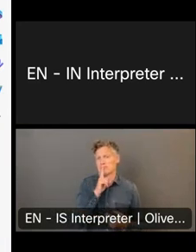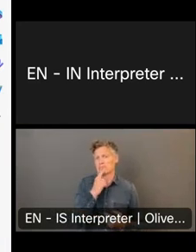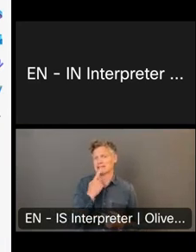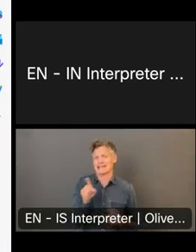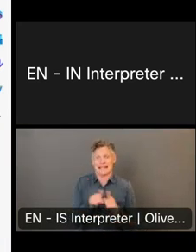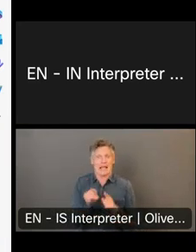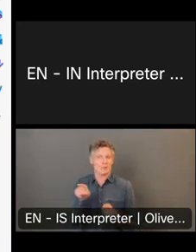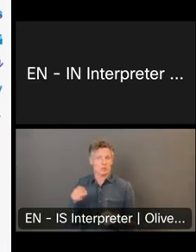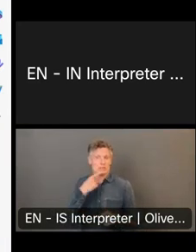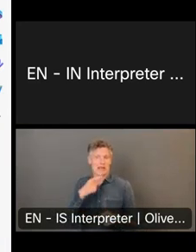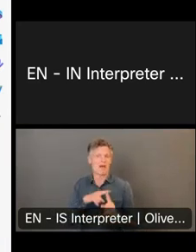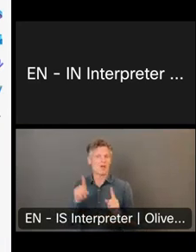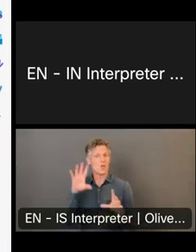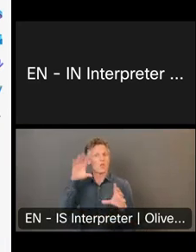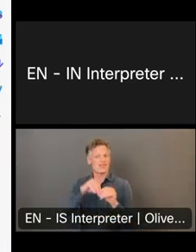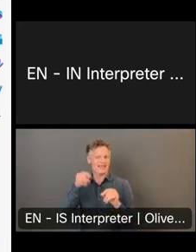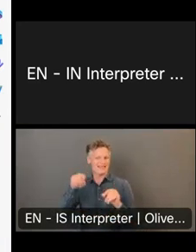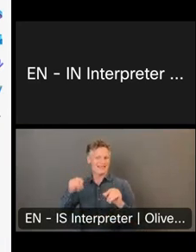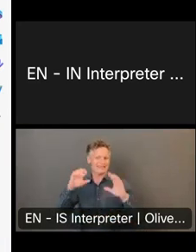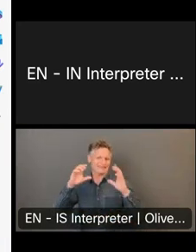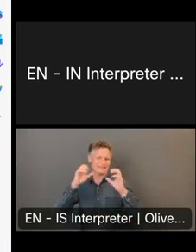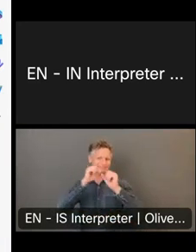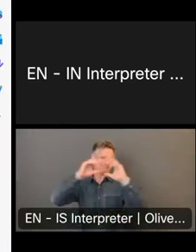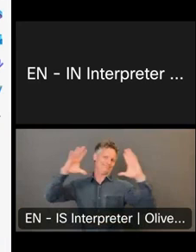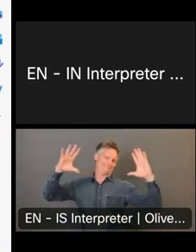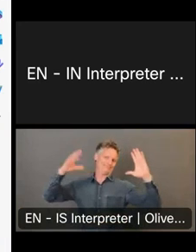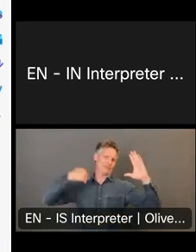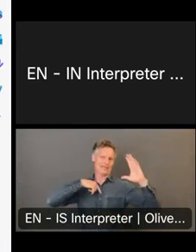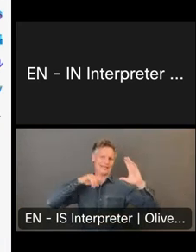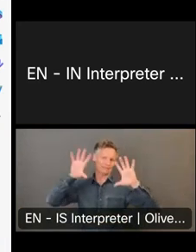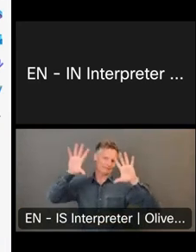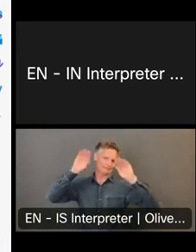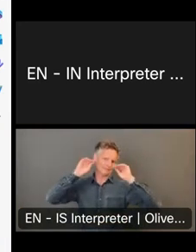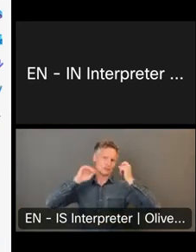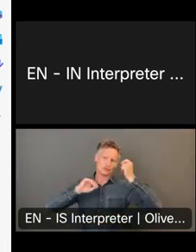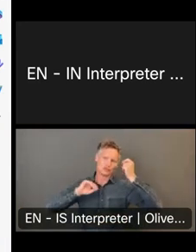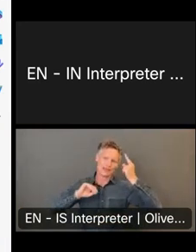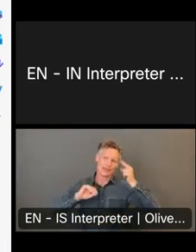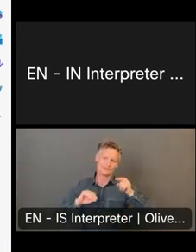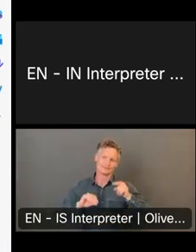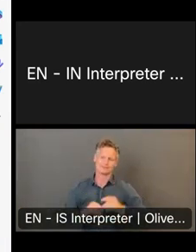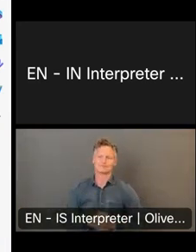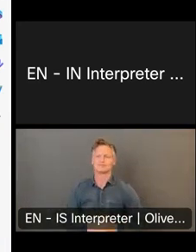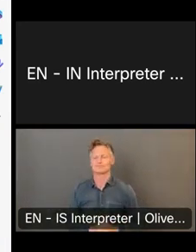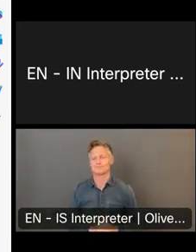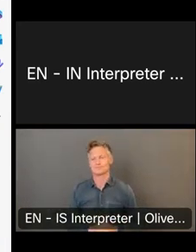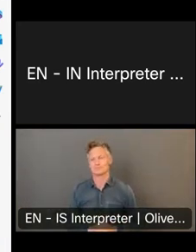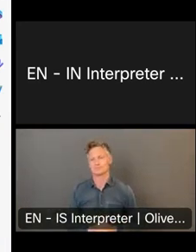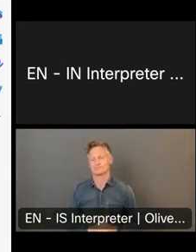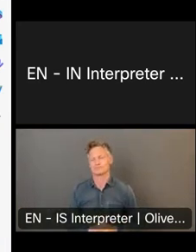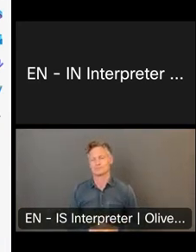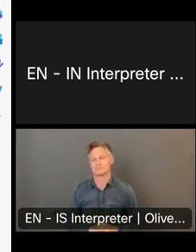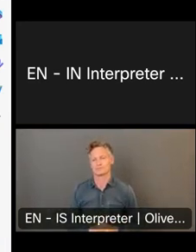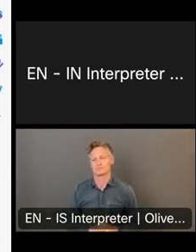this framework that we can make sense out of that idea. I think certainly the tendency